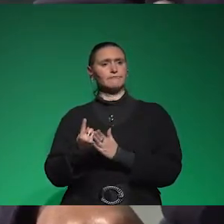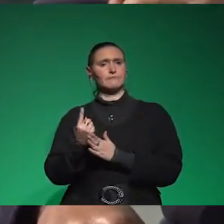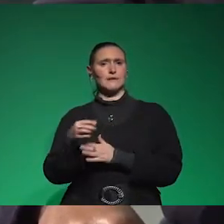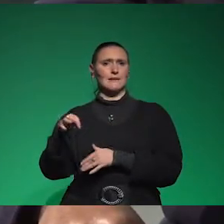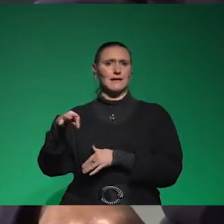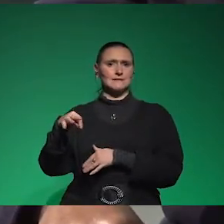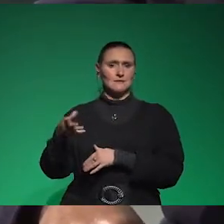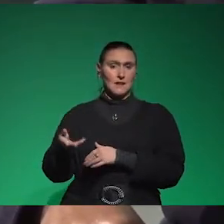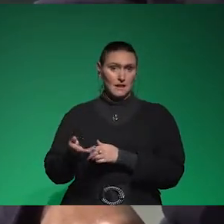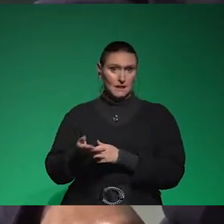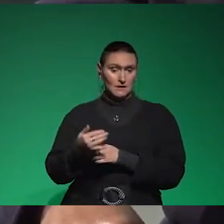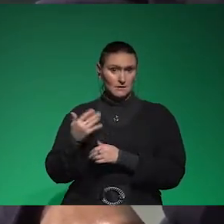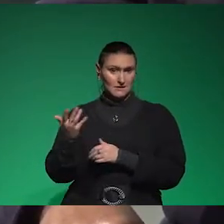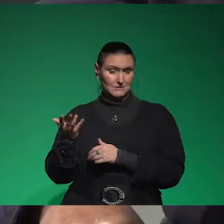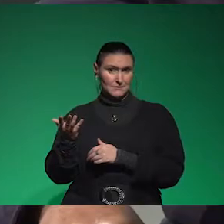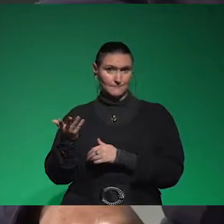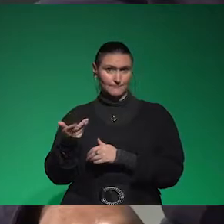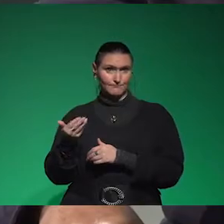city.